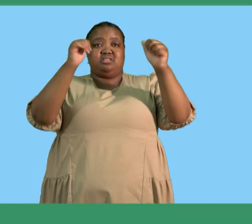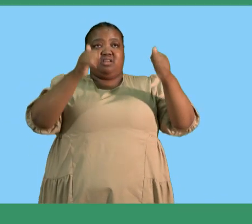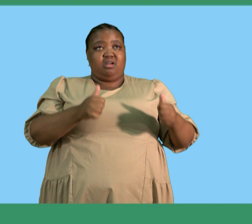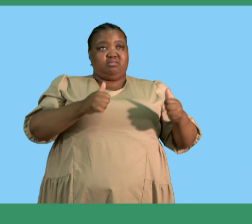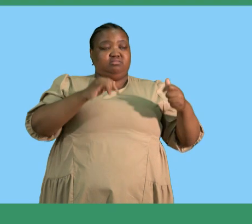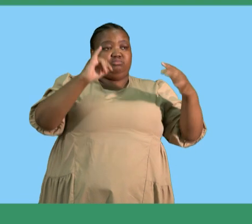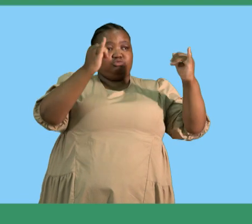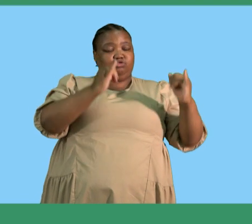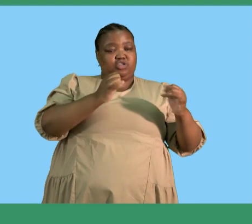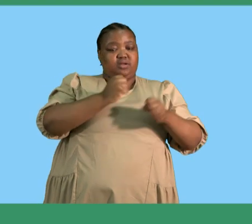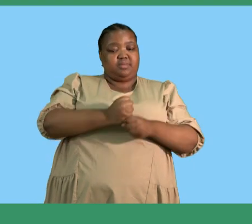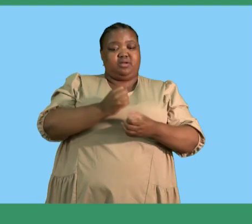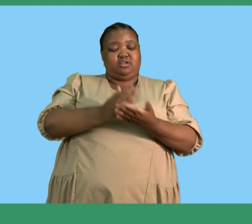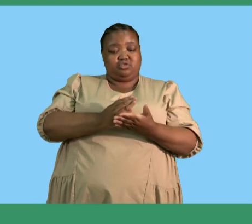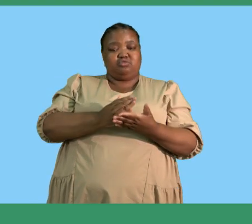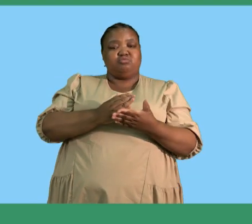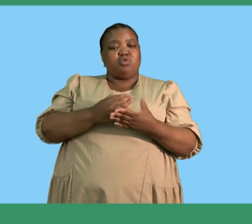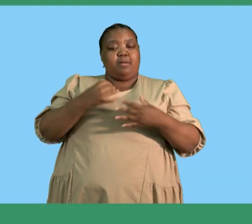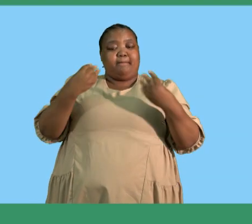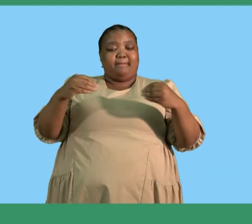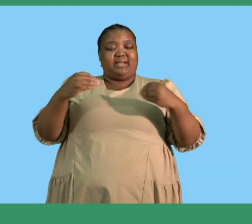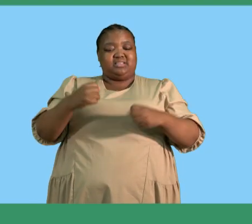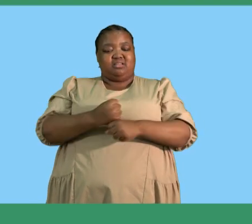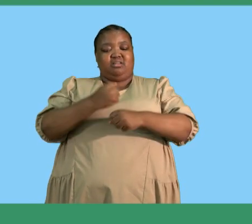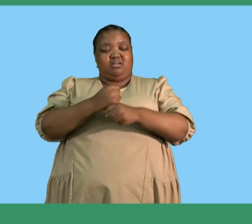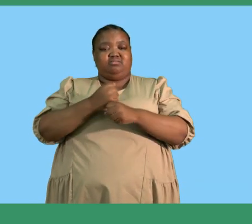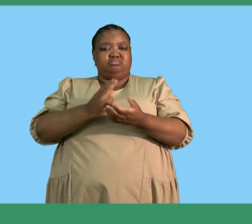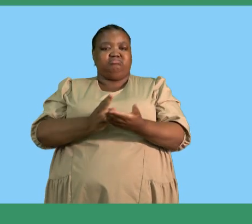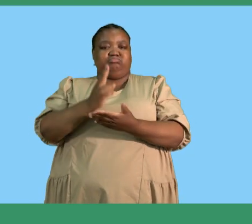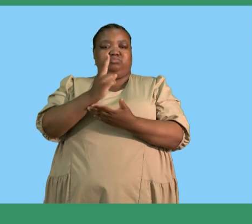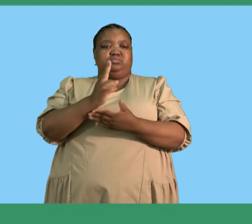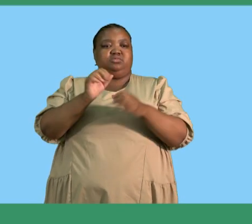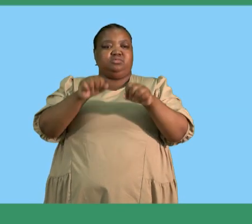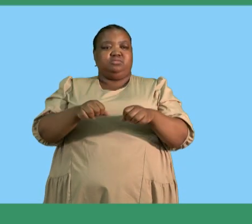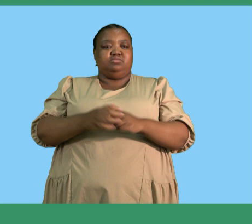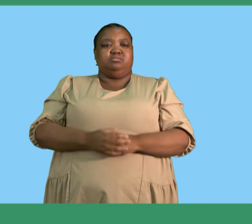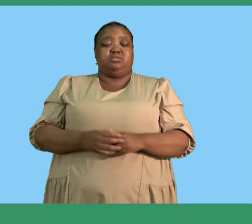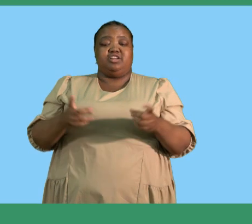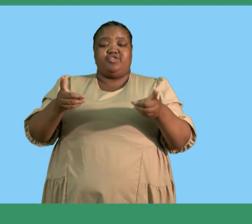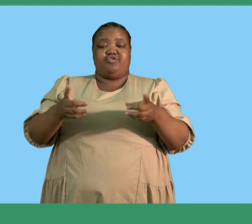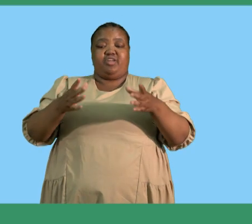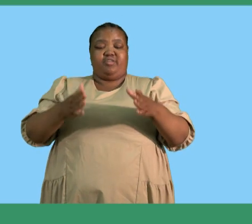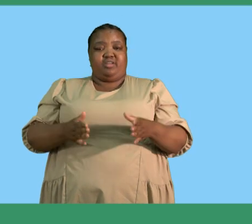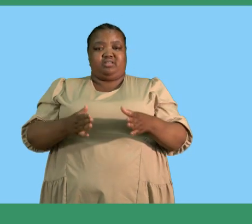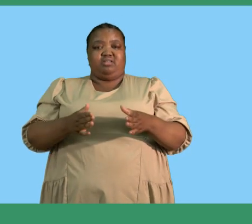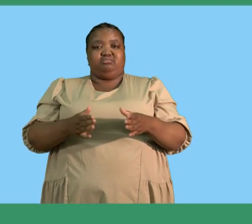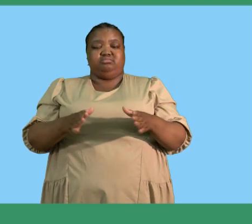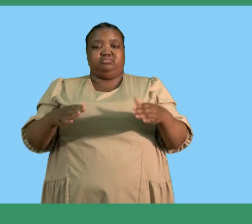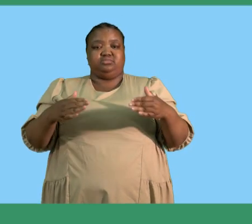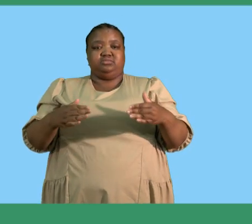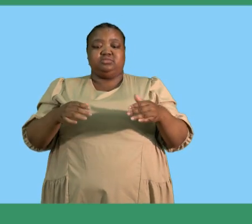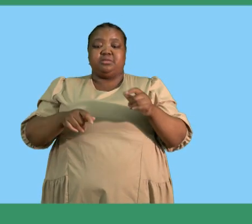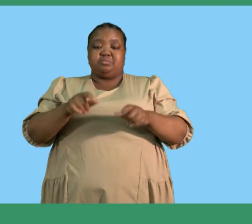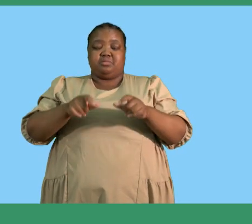make sure that the operations are honest. Lastly, we have the word directors, which means